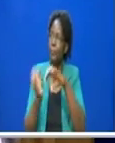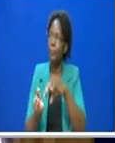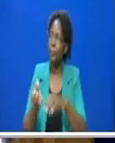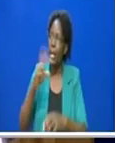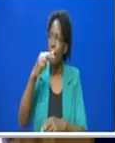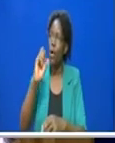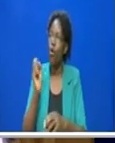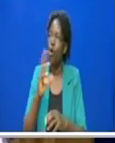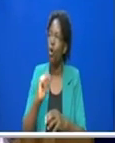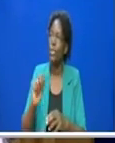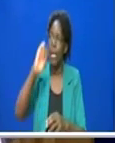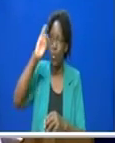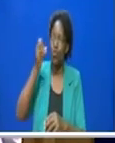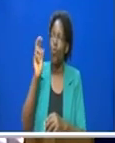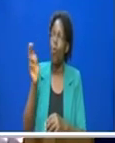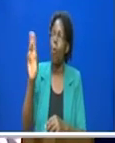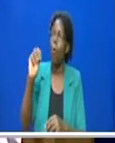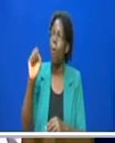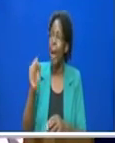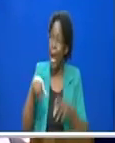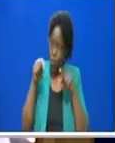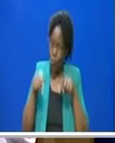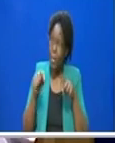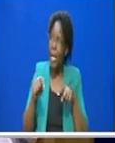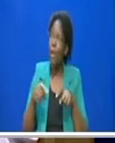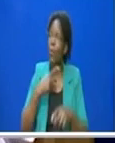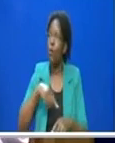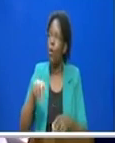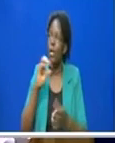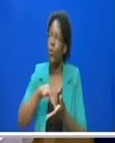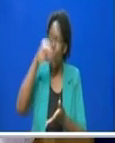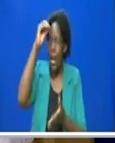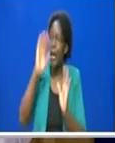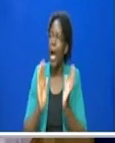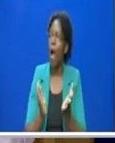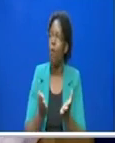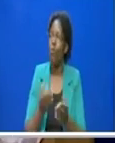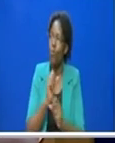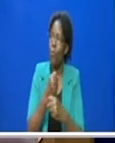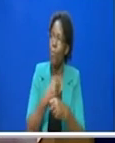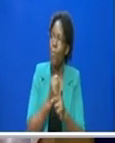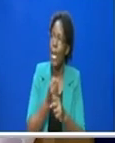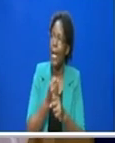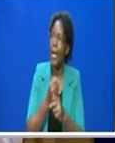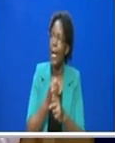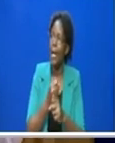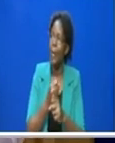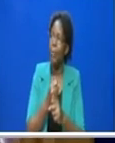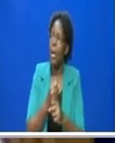host, Washington Juma, and today we are going to learn how to make,